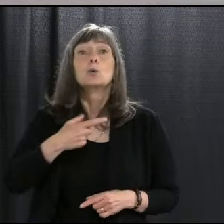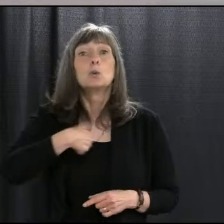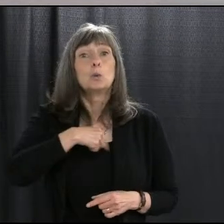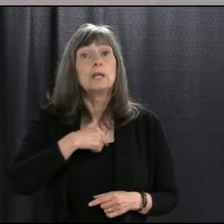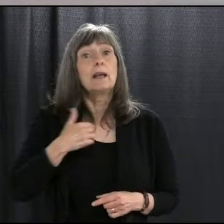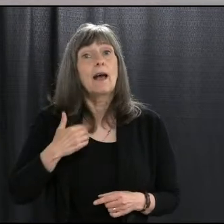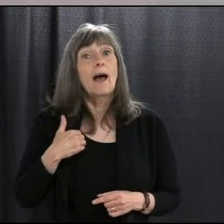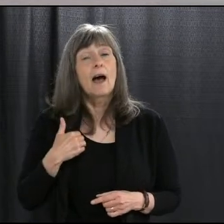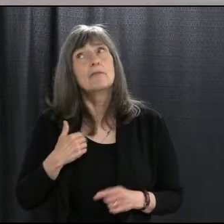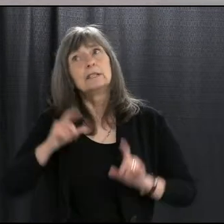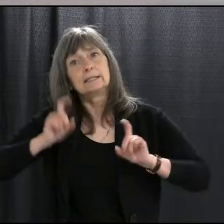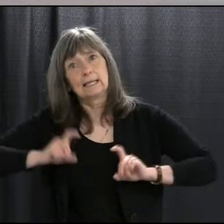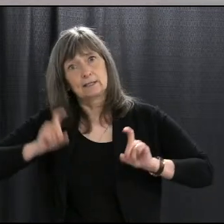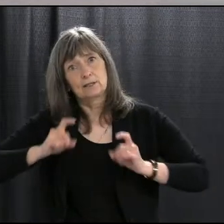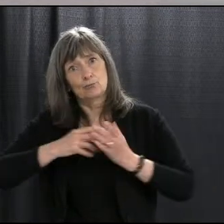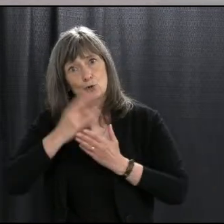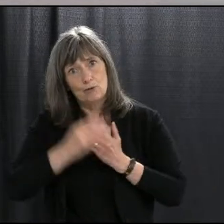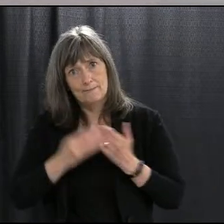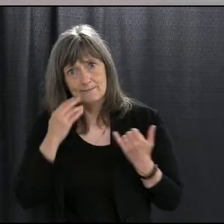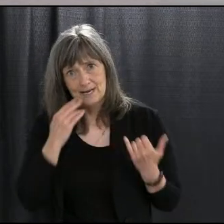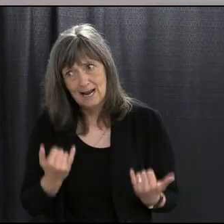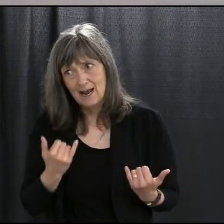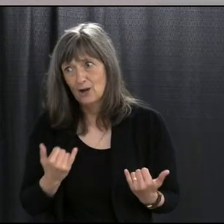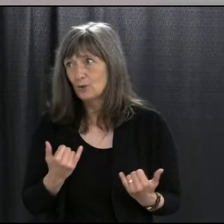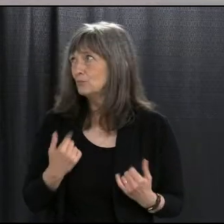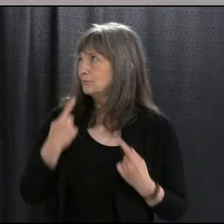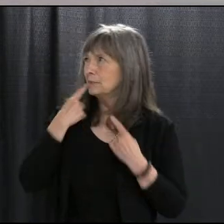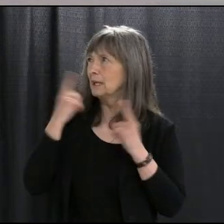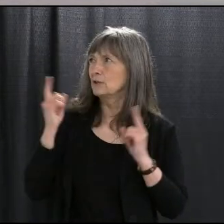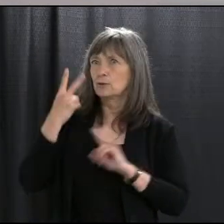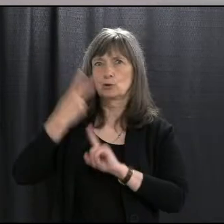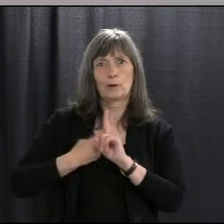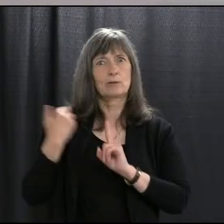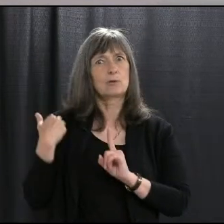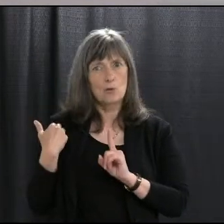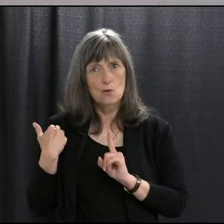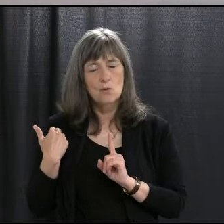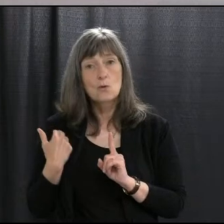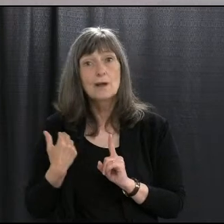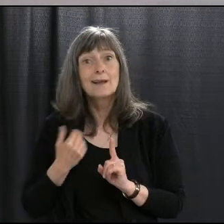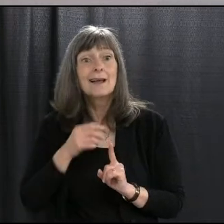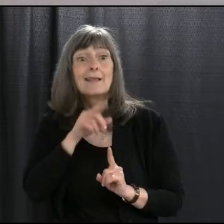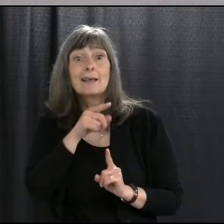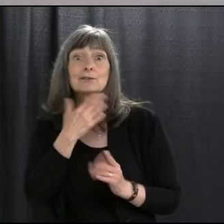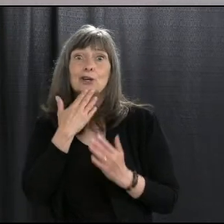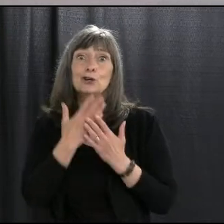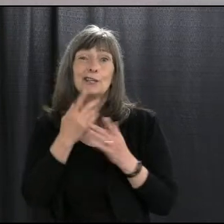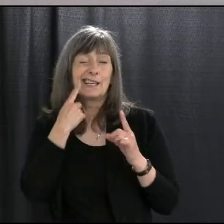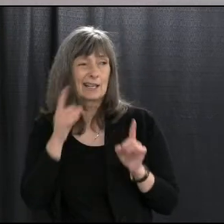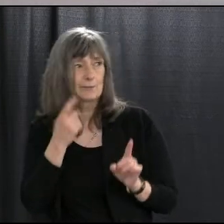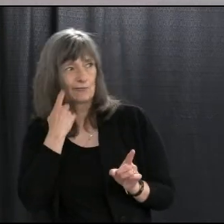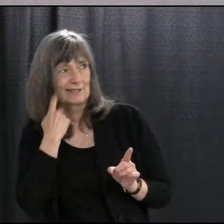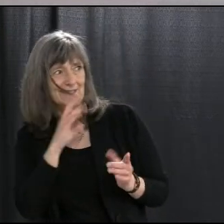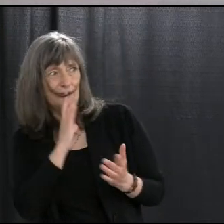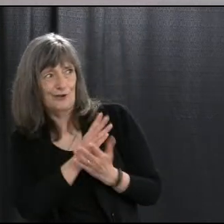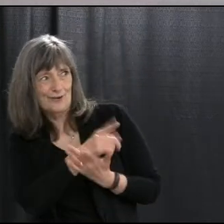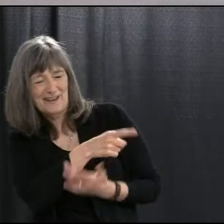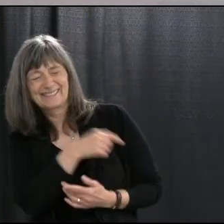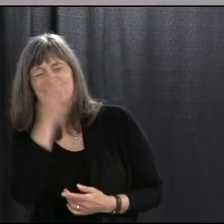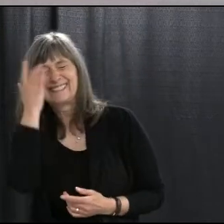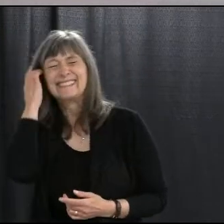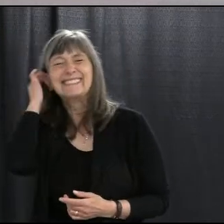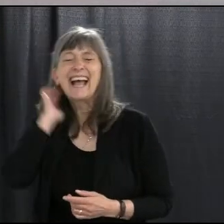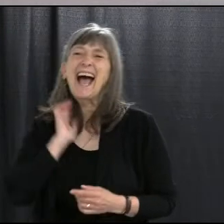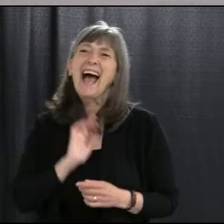physician assistant pilot program that we've announced just a couple of months ago. One of those really good announcements Brian referred to.